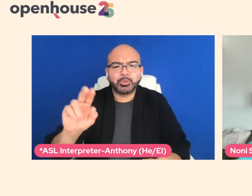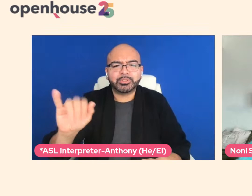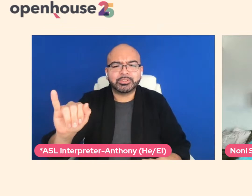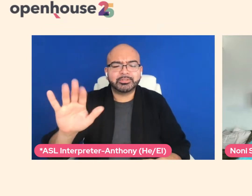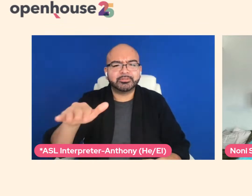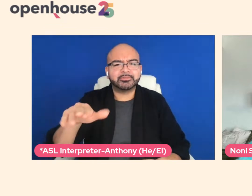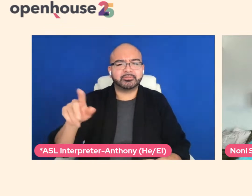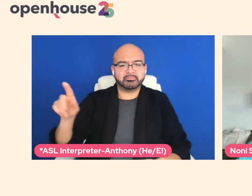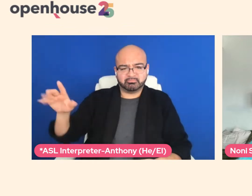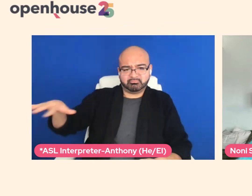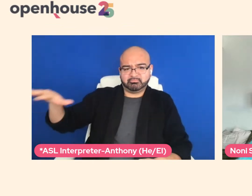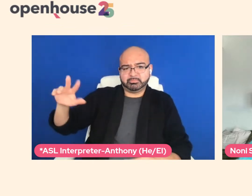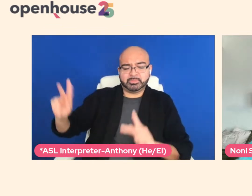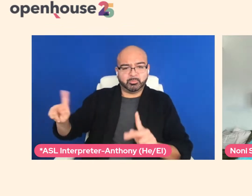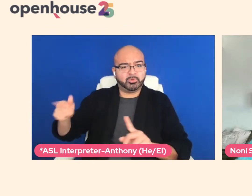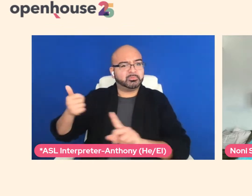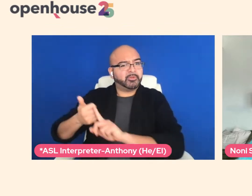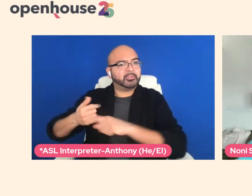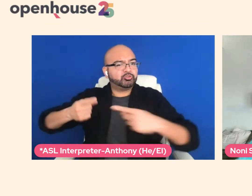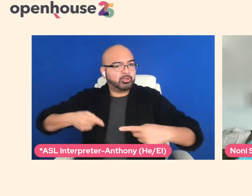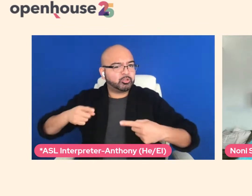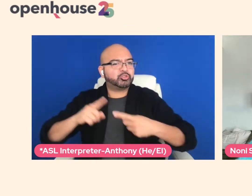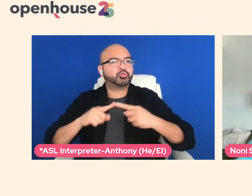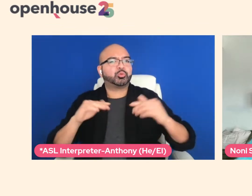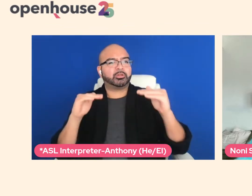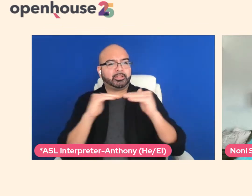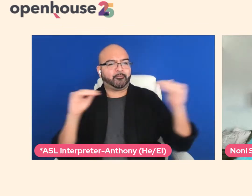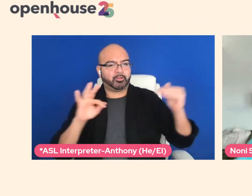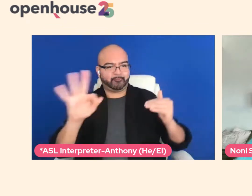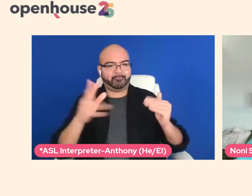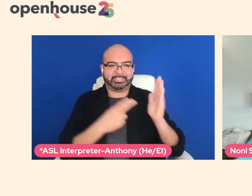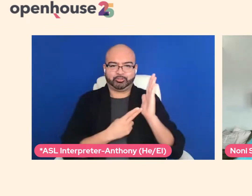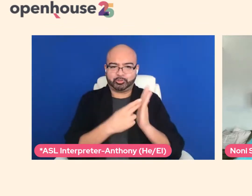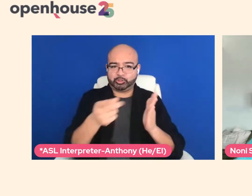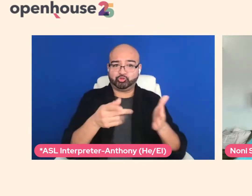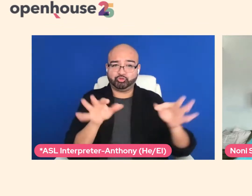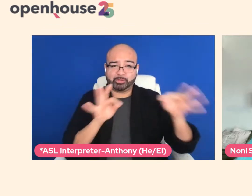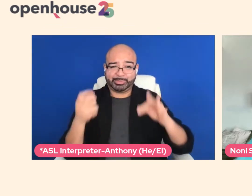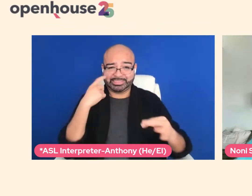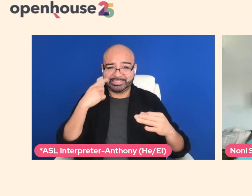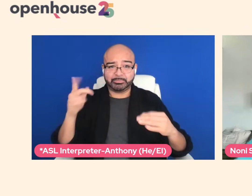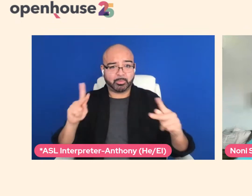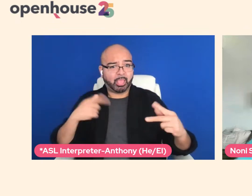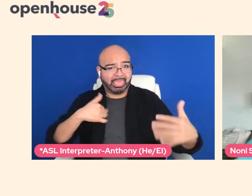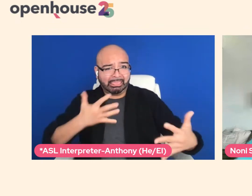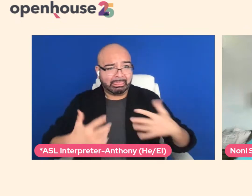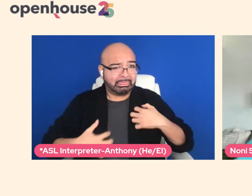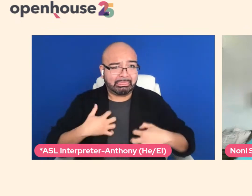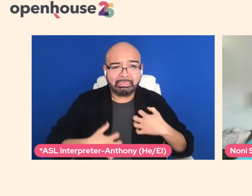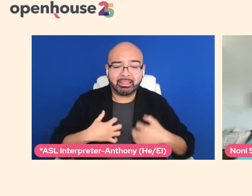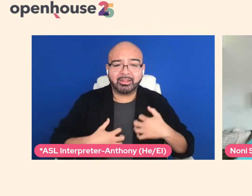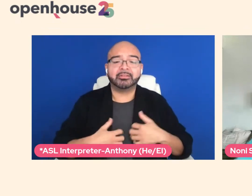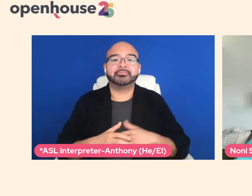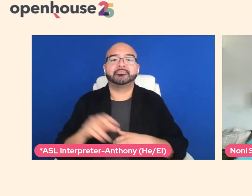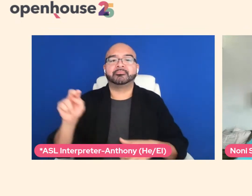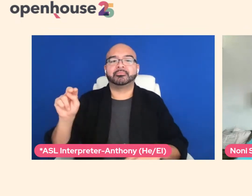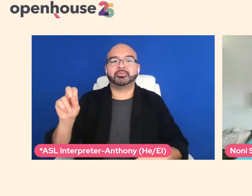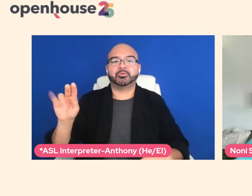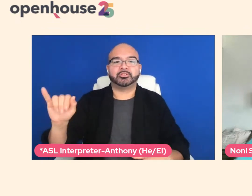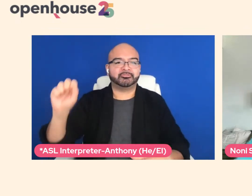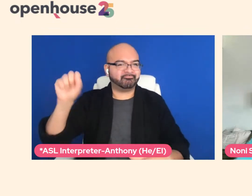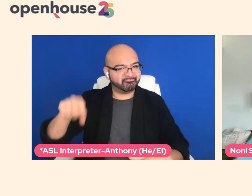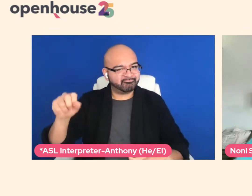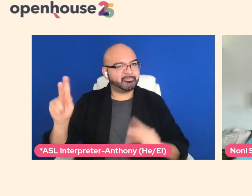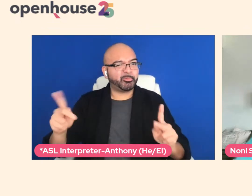struggle acclimating to the level of integrity that you're describing here? yeah, they think it's a crock of poop. They're like, there's no